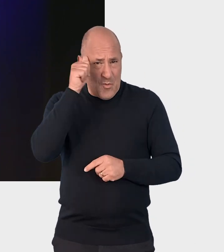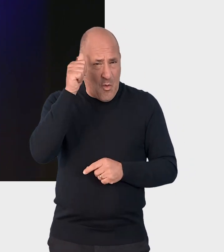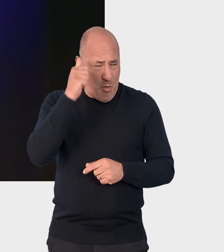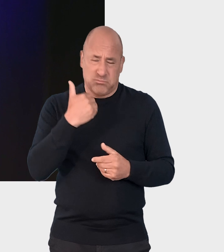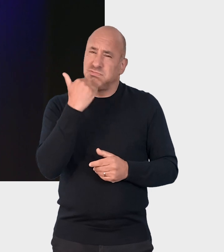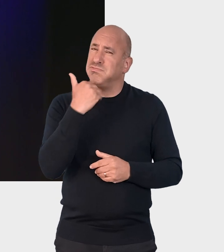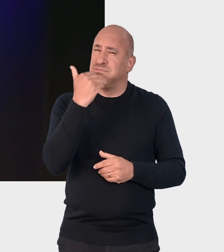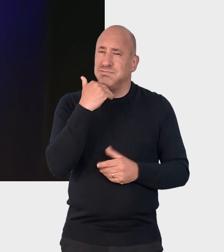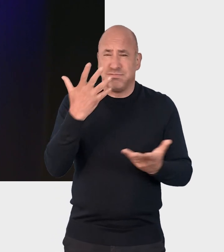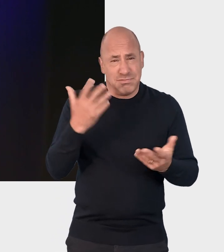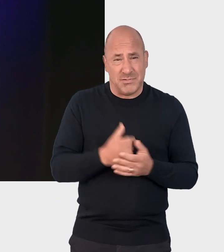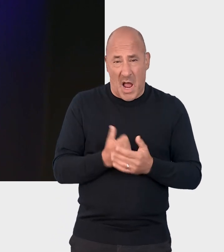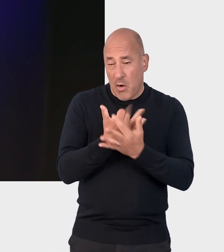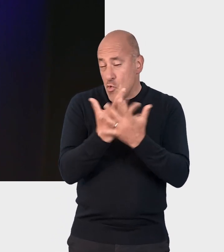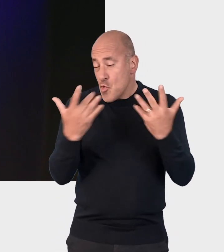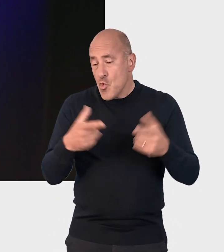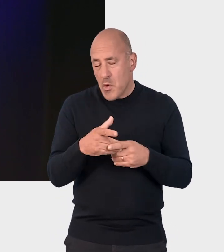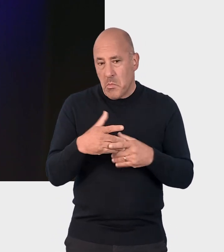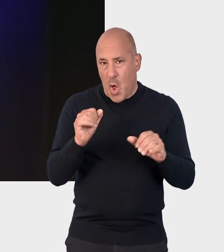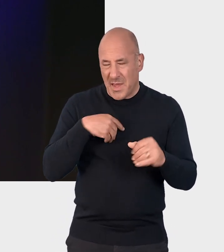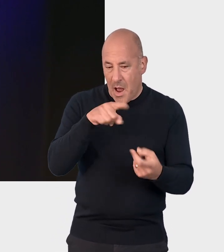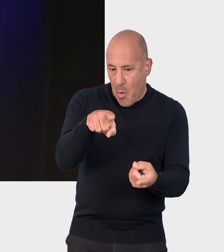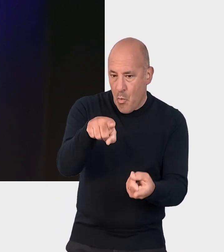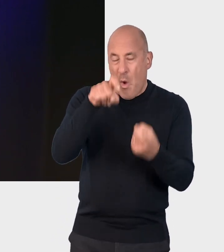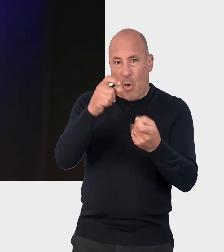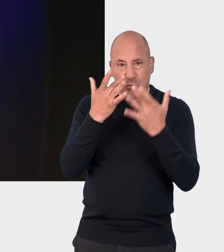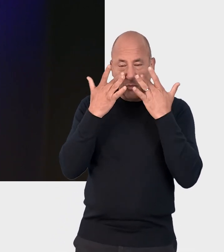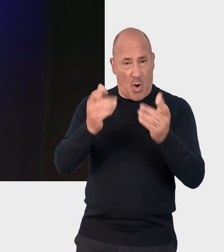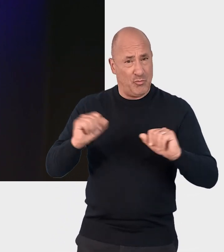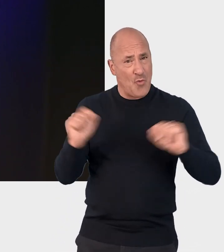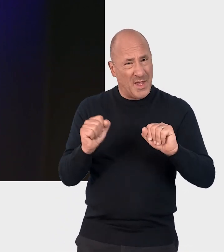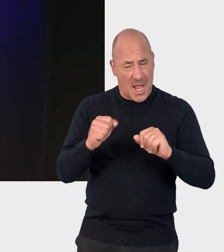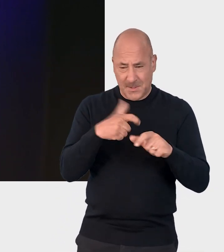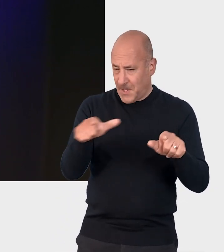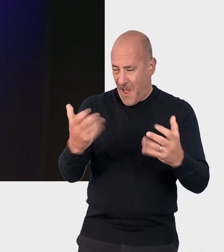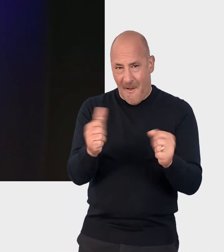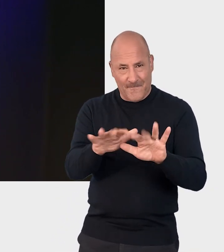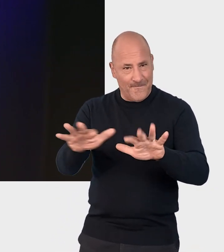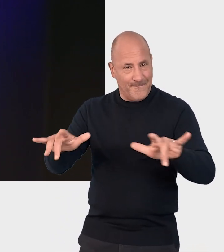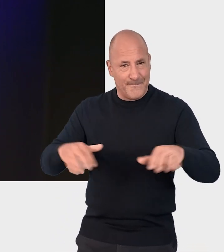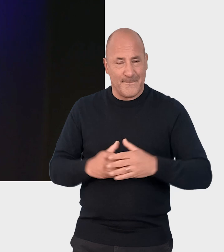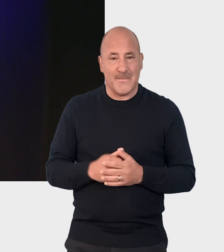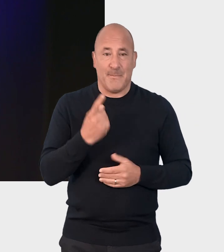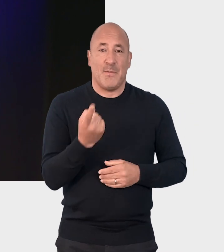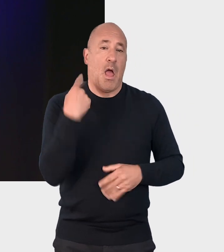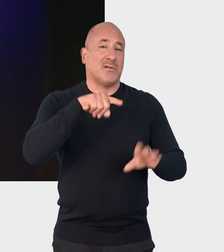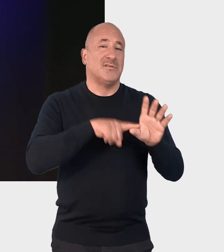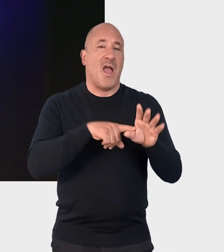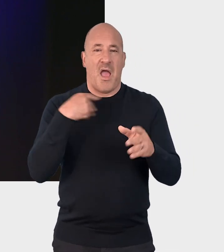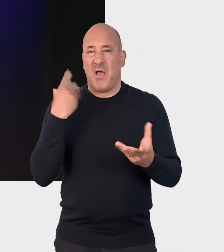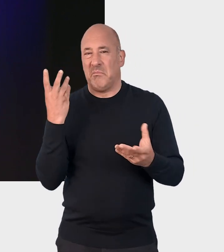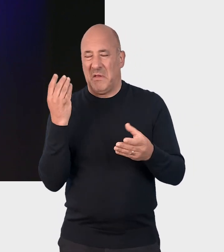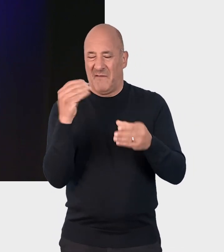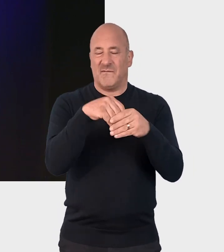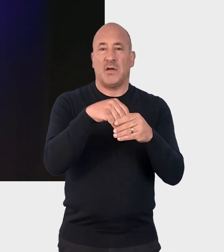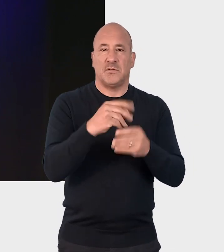and creativity in and of itself within our communities is boundless and untapped in many respects. And last year